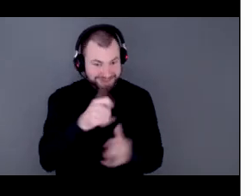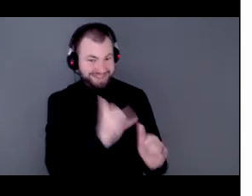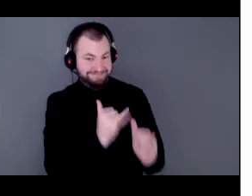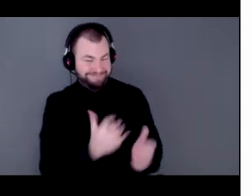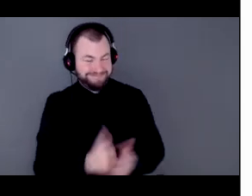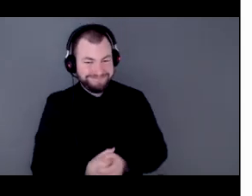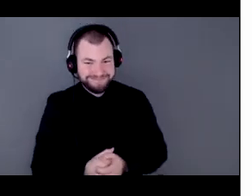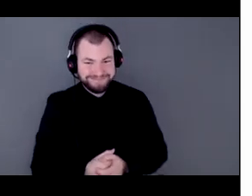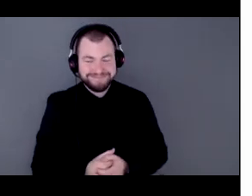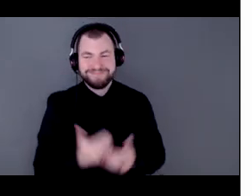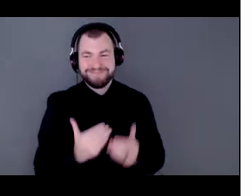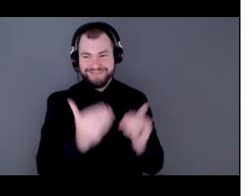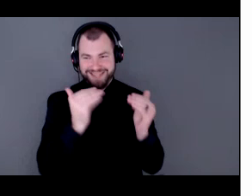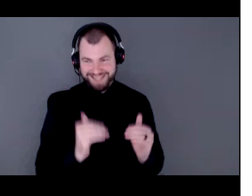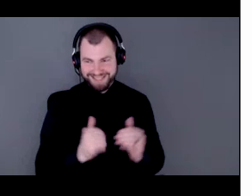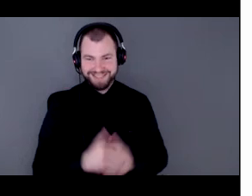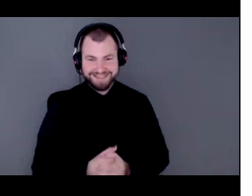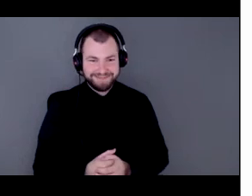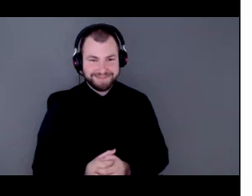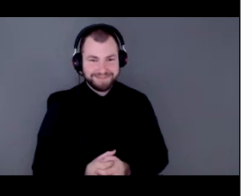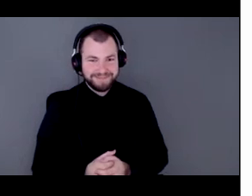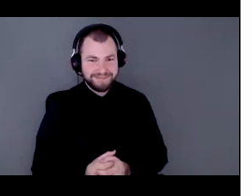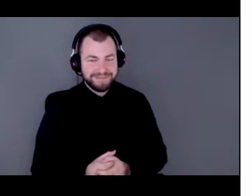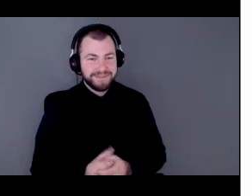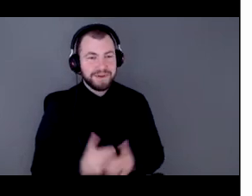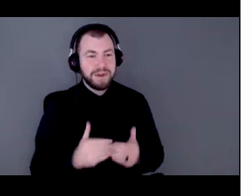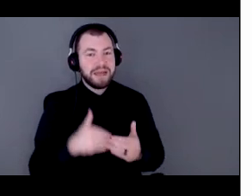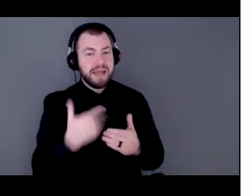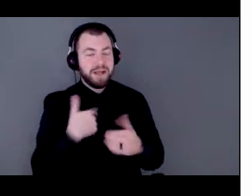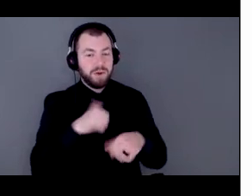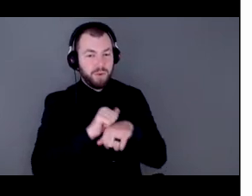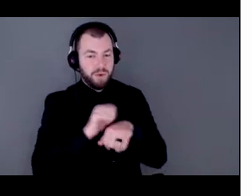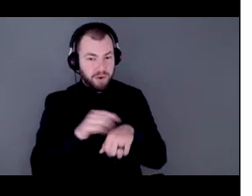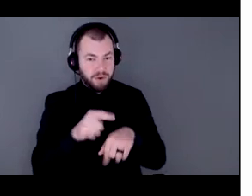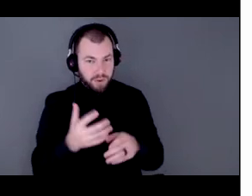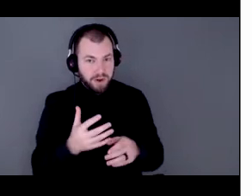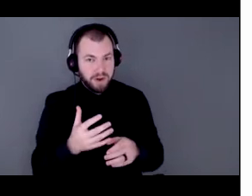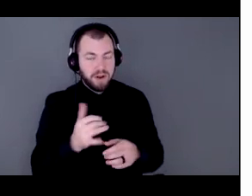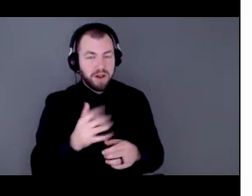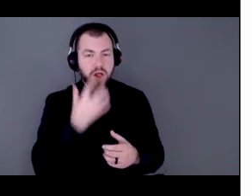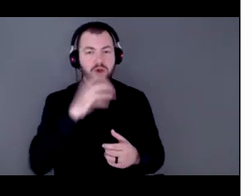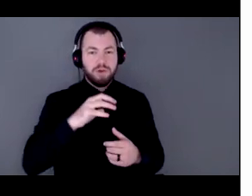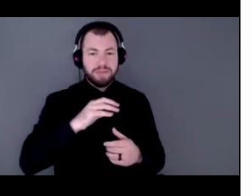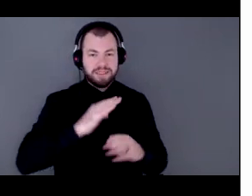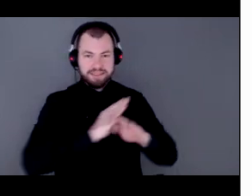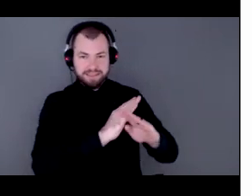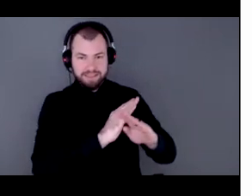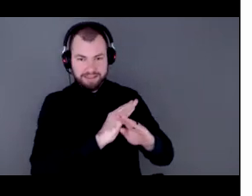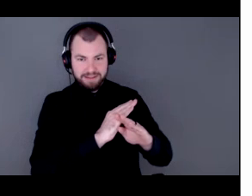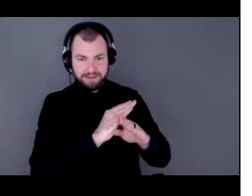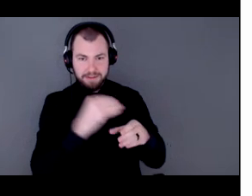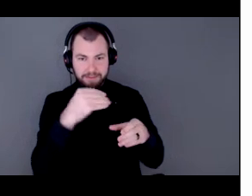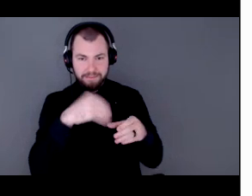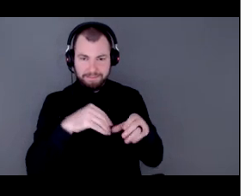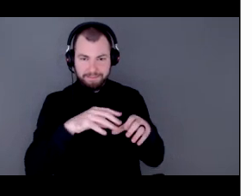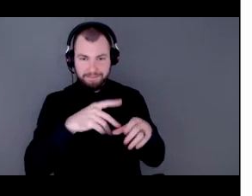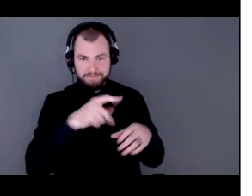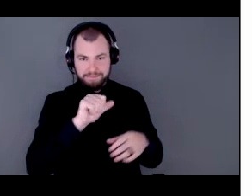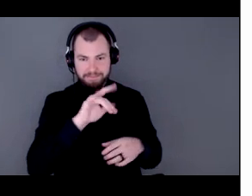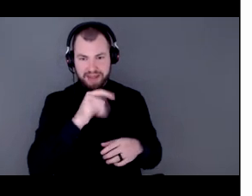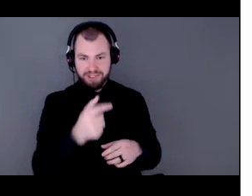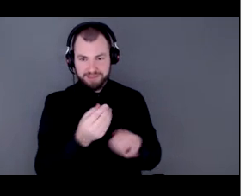please. So the next thing that we are working on is the thermally insulating packaging materials. As we know, in previous